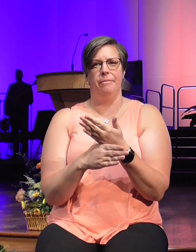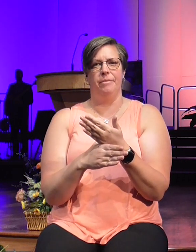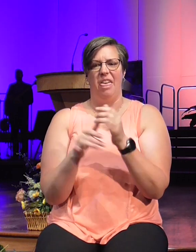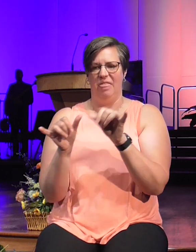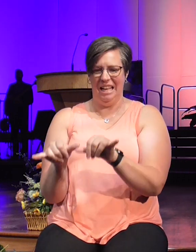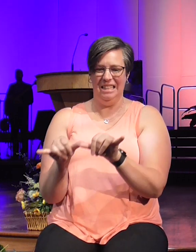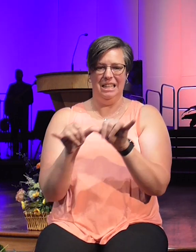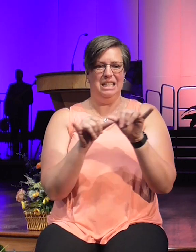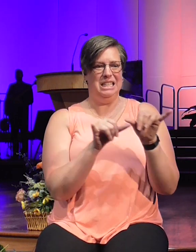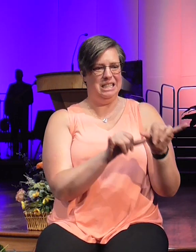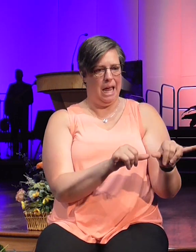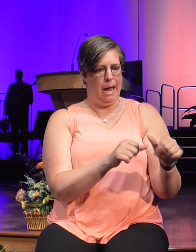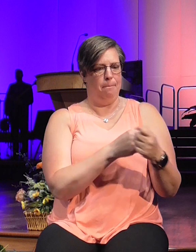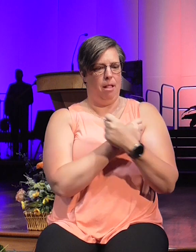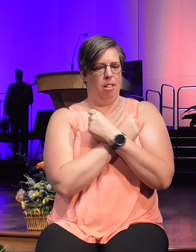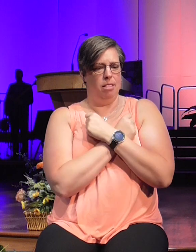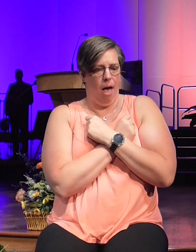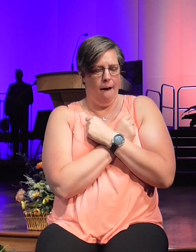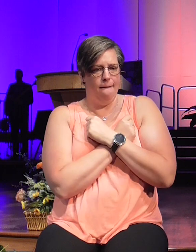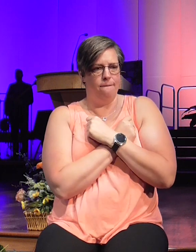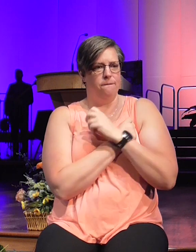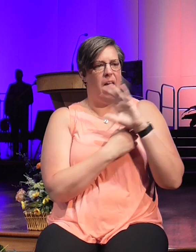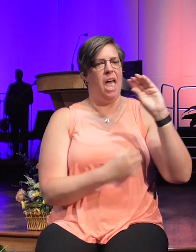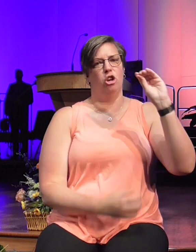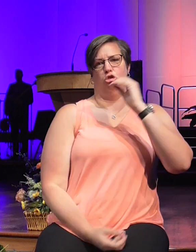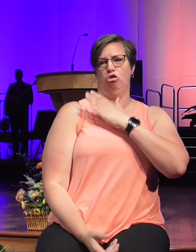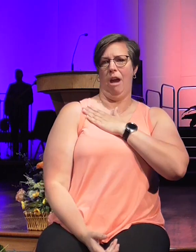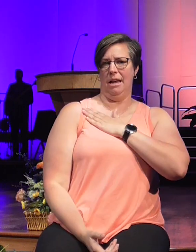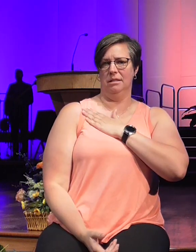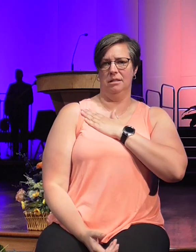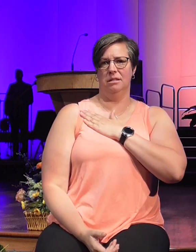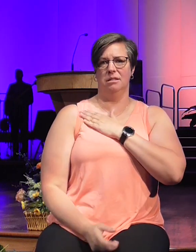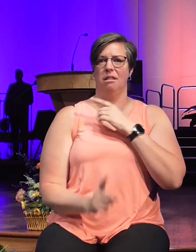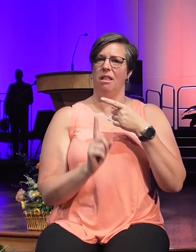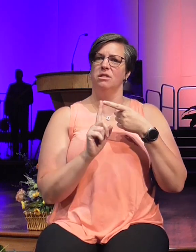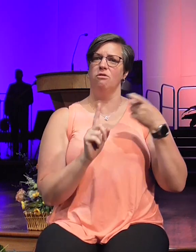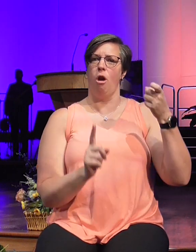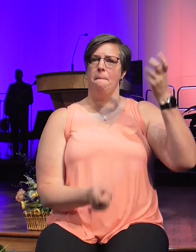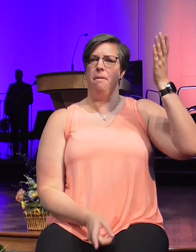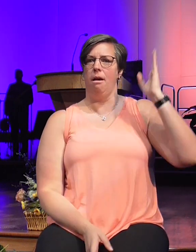love and grace that comes from the divine.